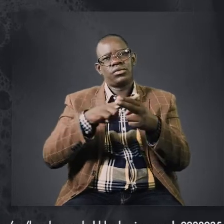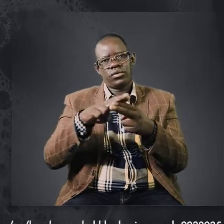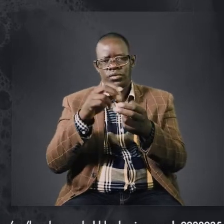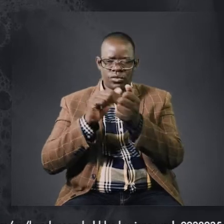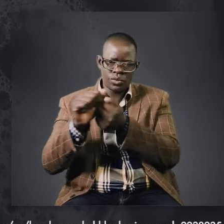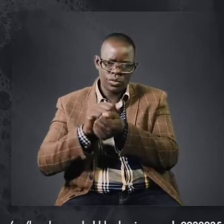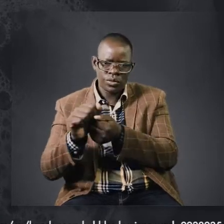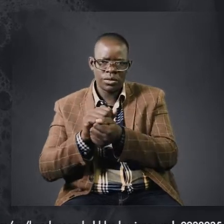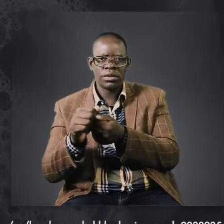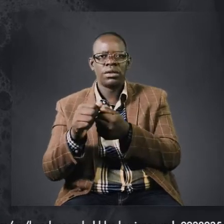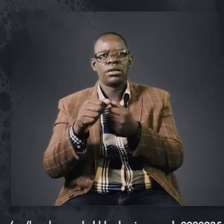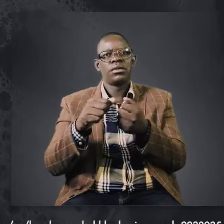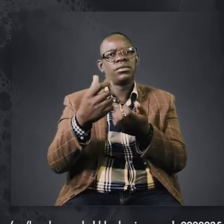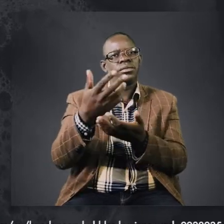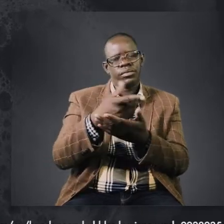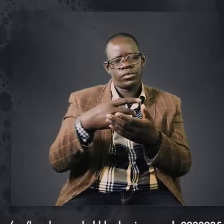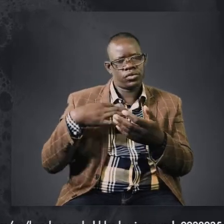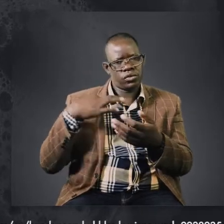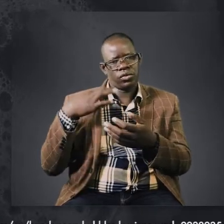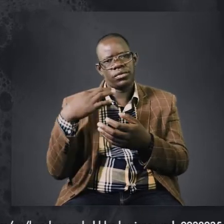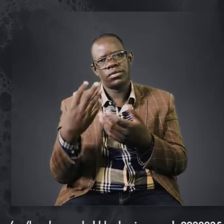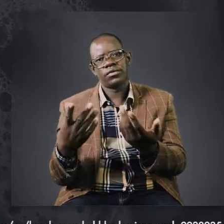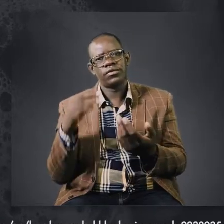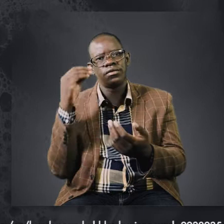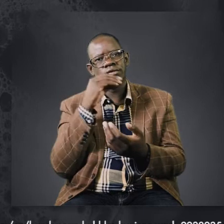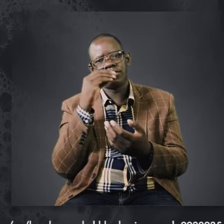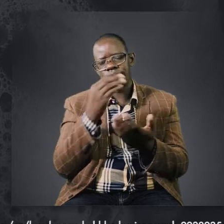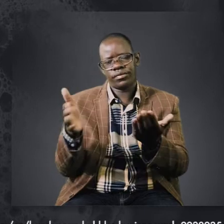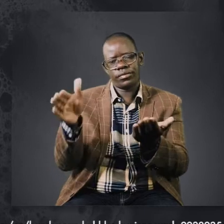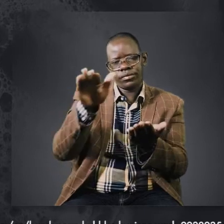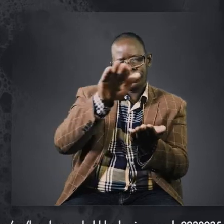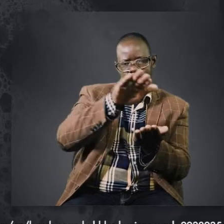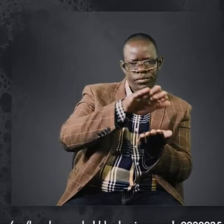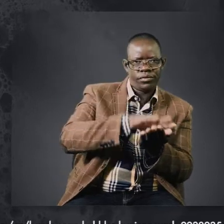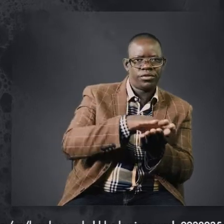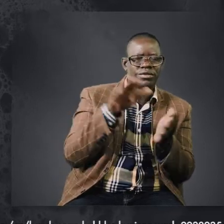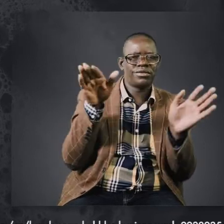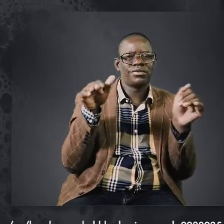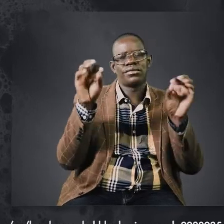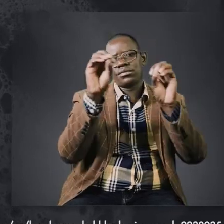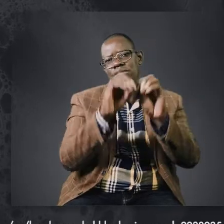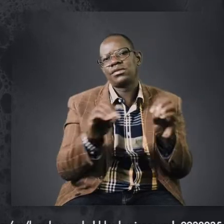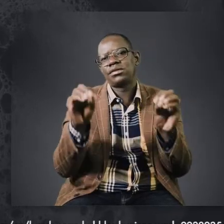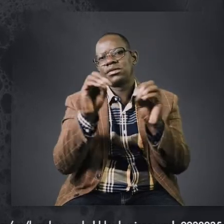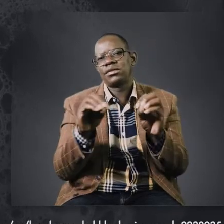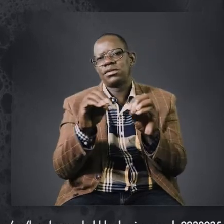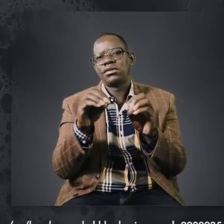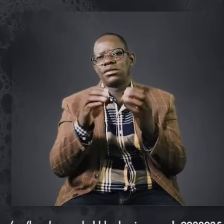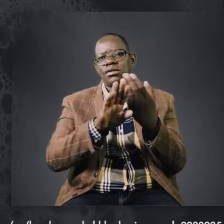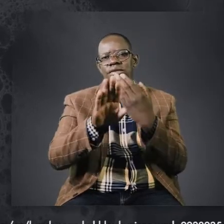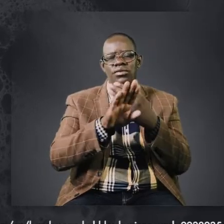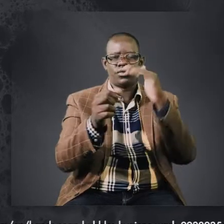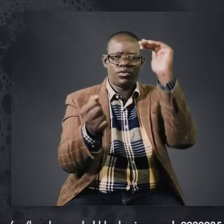to wash kitchen utensils and clothes. Food must be covered and kept away from flies. Provision must be